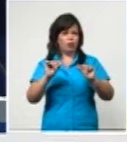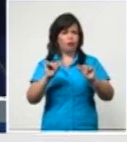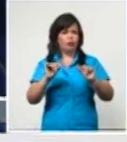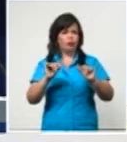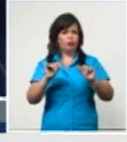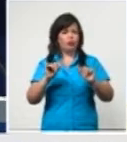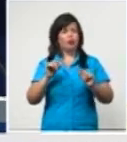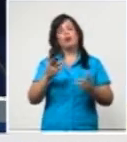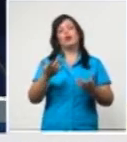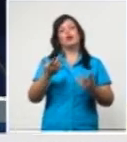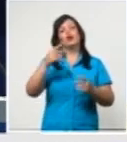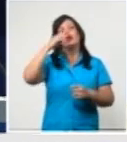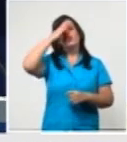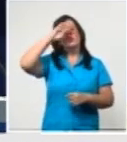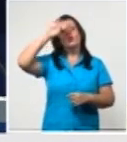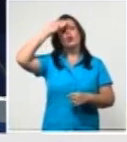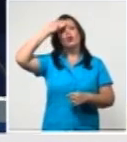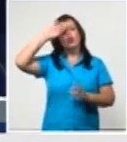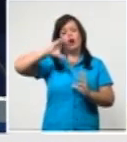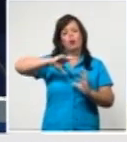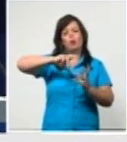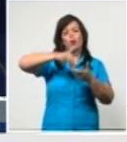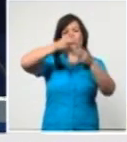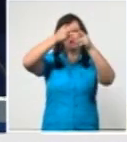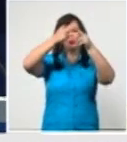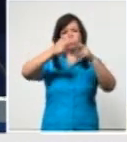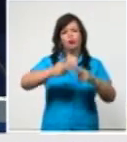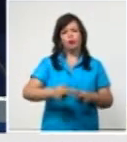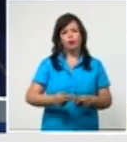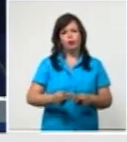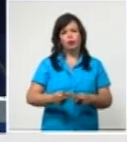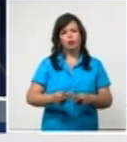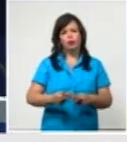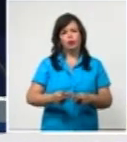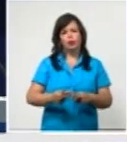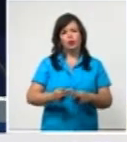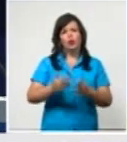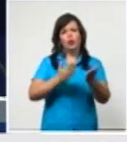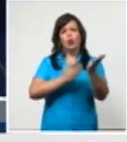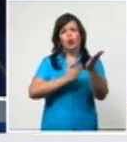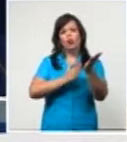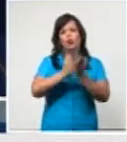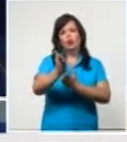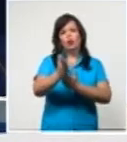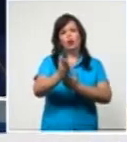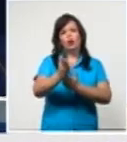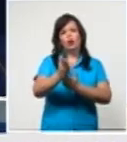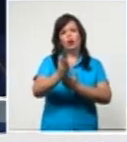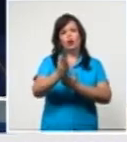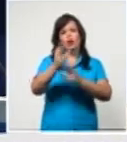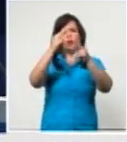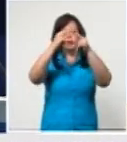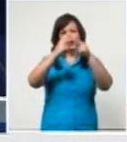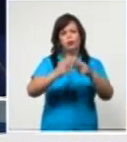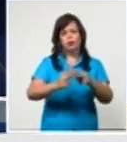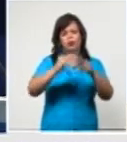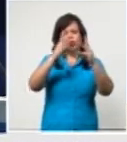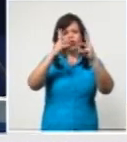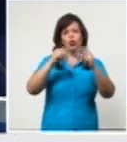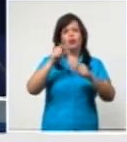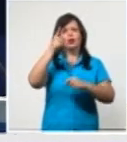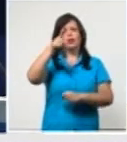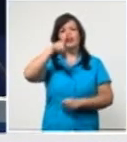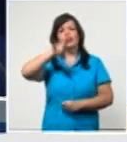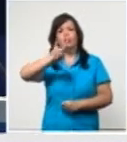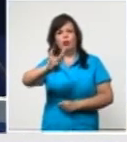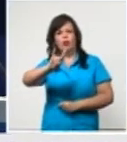deaths in the world, Cuba currently occupies in the world. It remains in place 19th